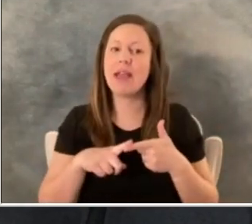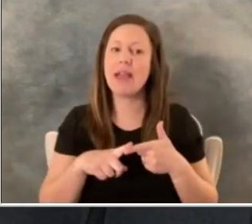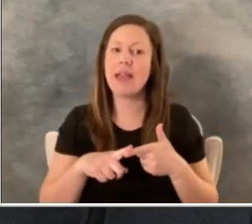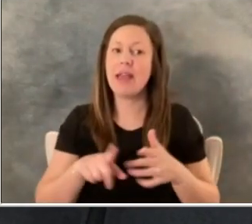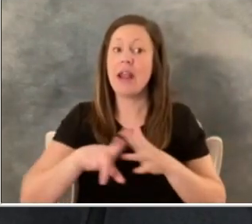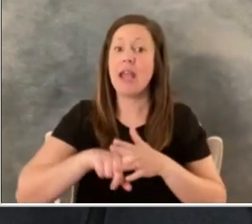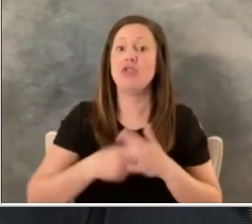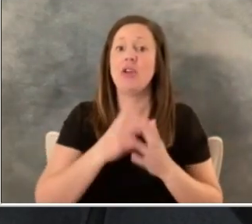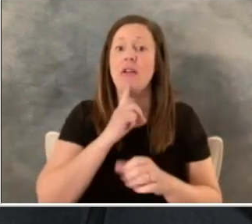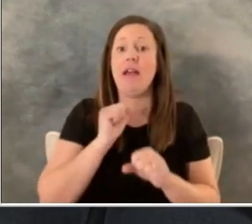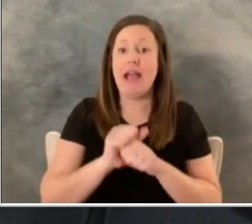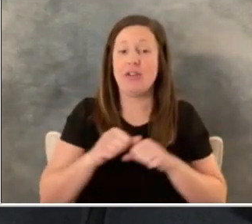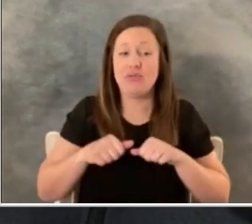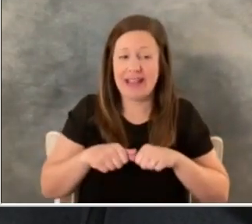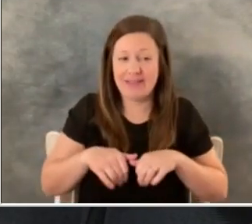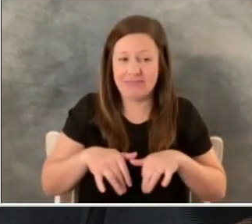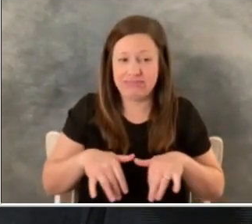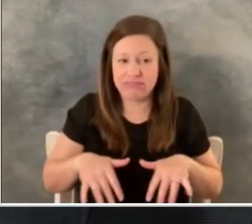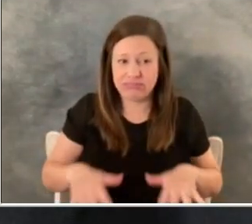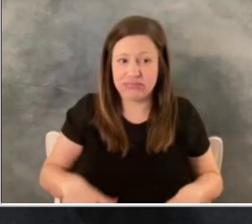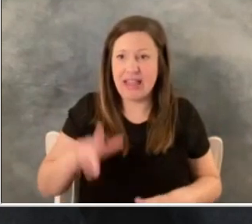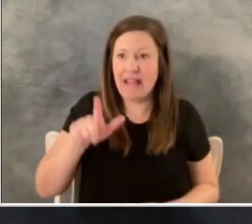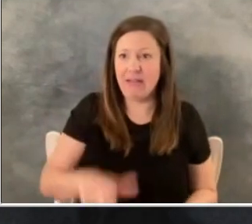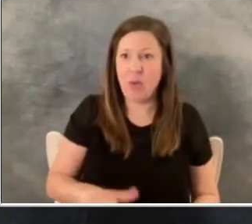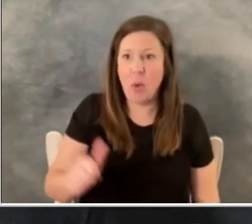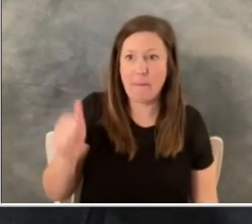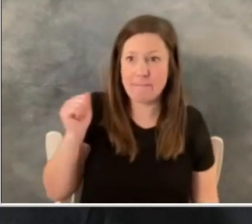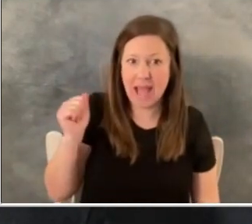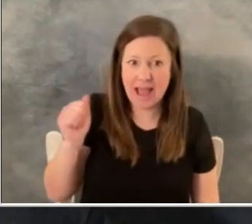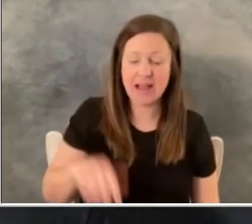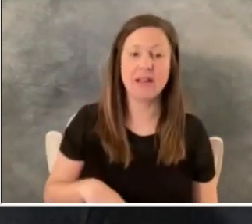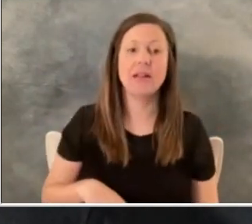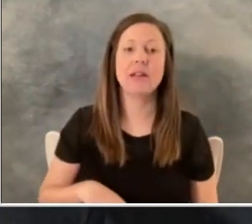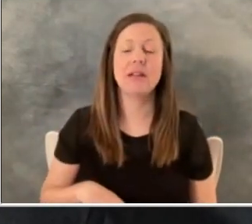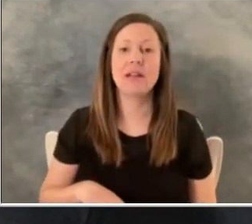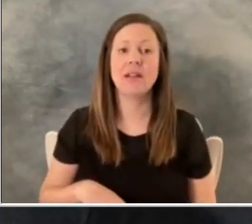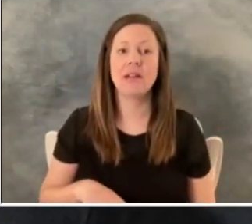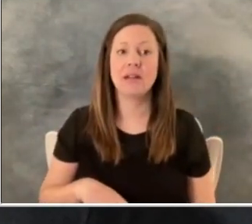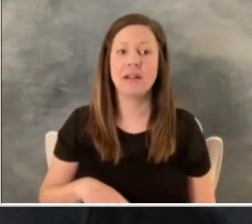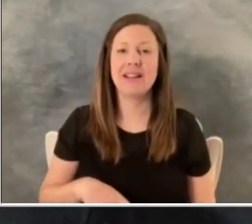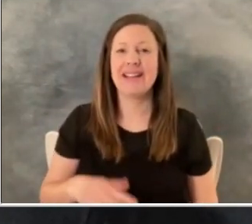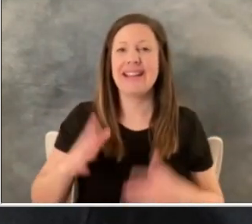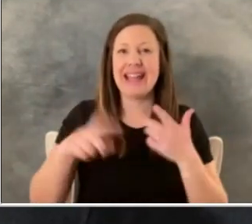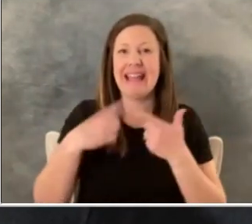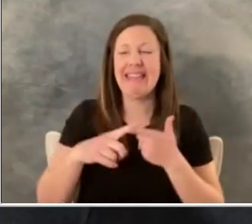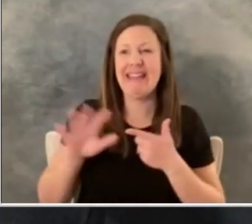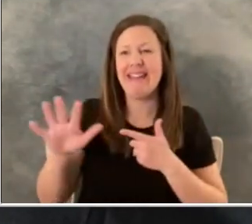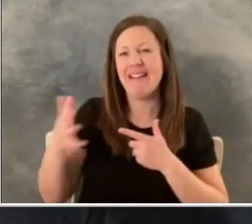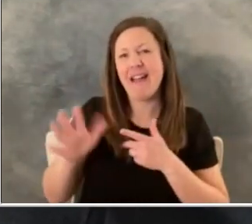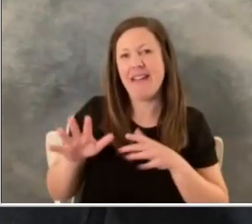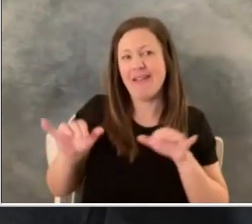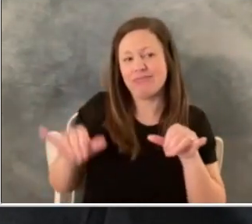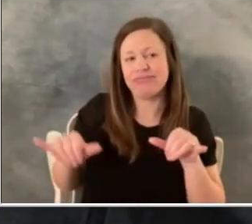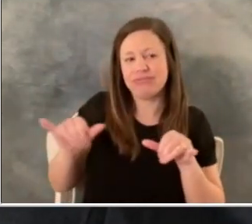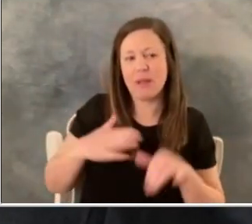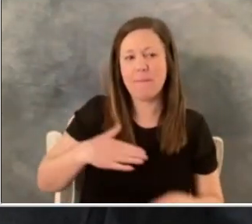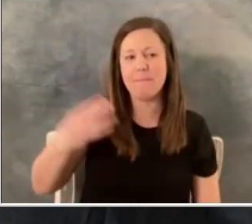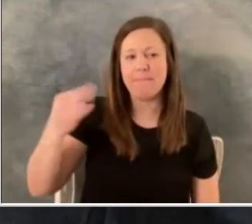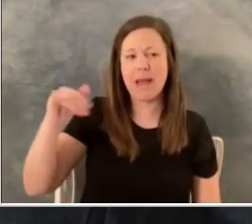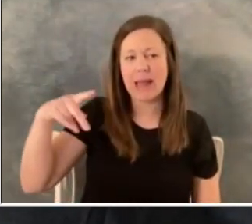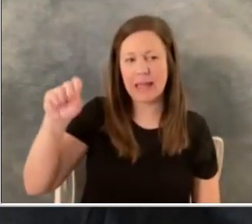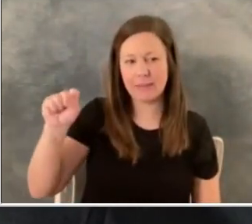down more lower back, and they kind of like stay in my hips, especially my right